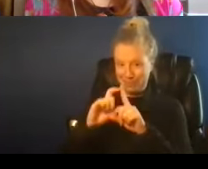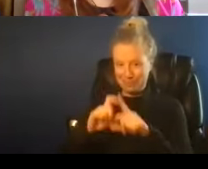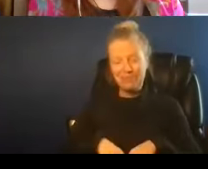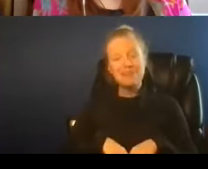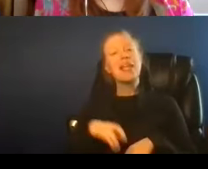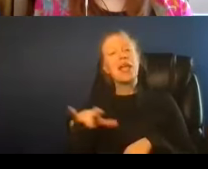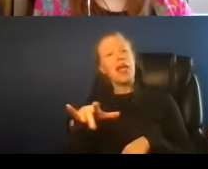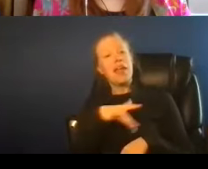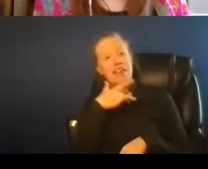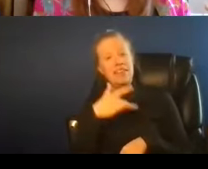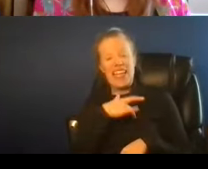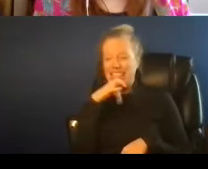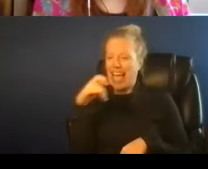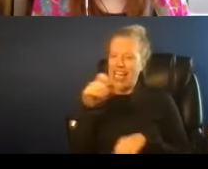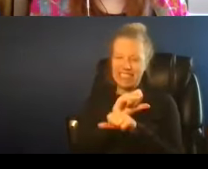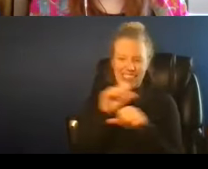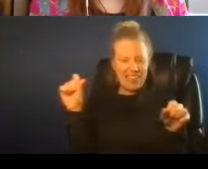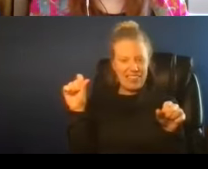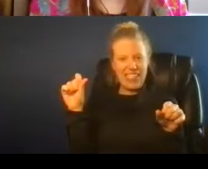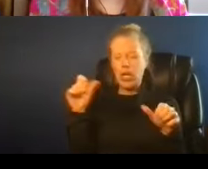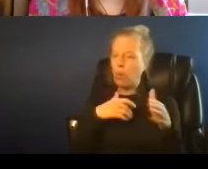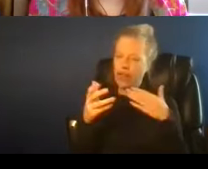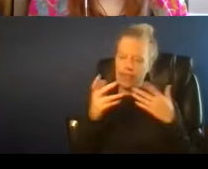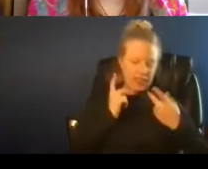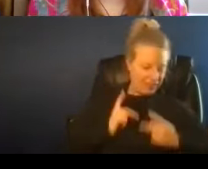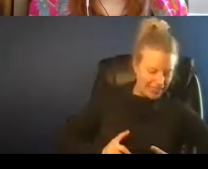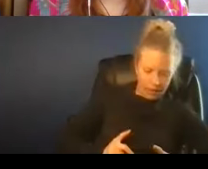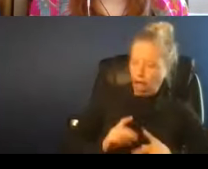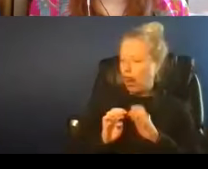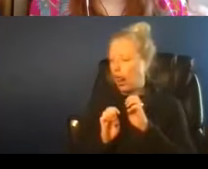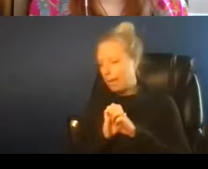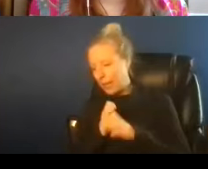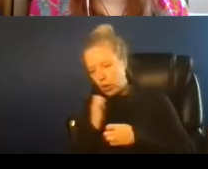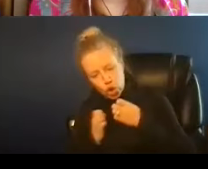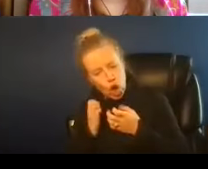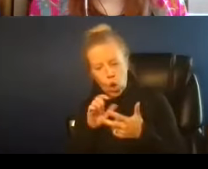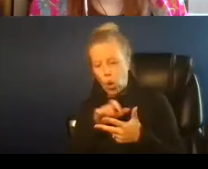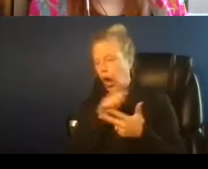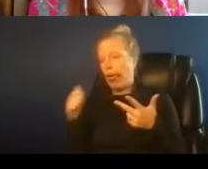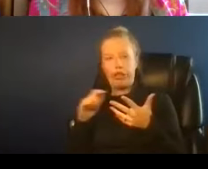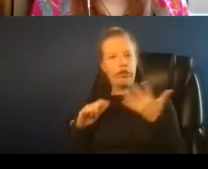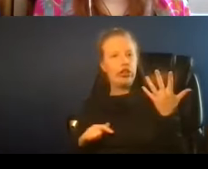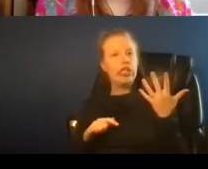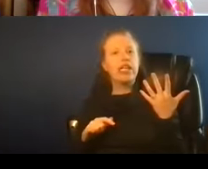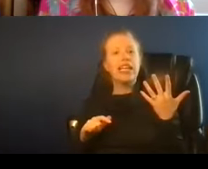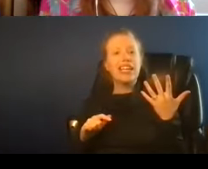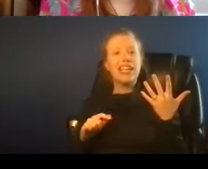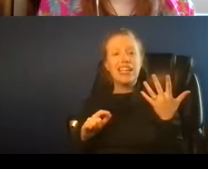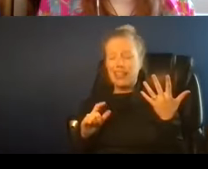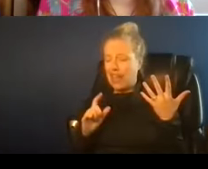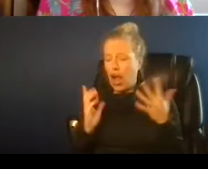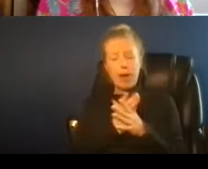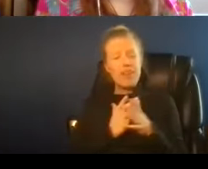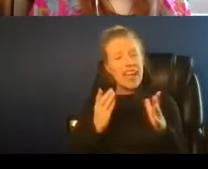Feelings of unsafety, whether they're physical or emotional or something else, those are pervasive in the lives of